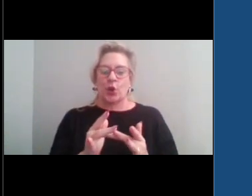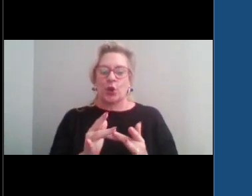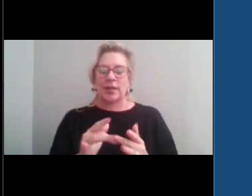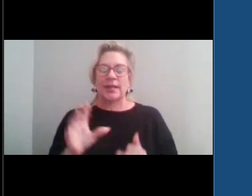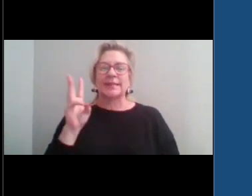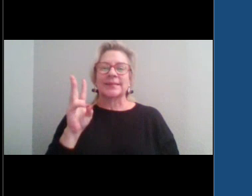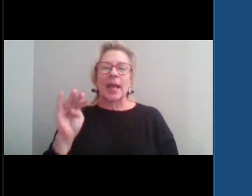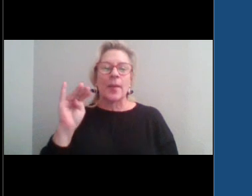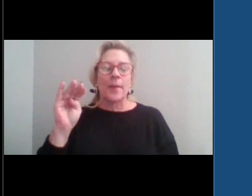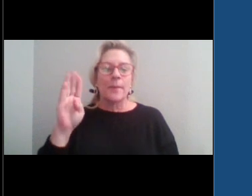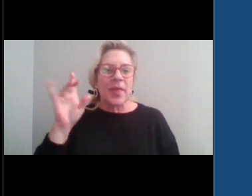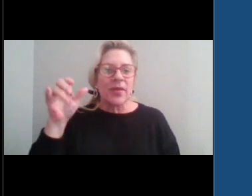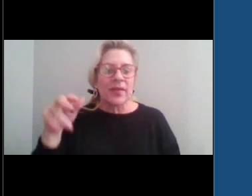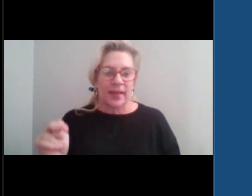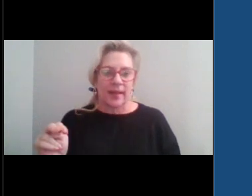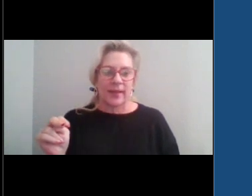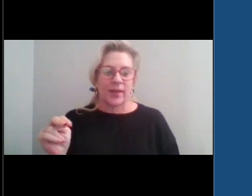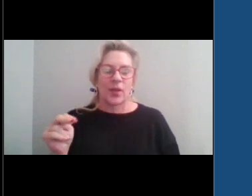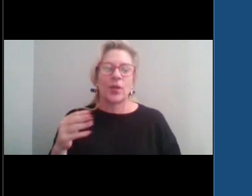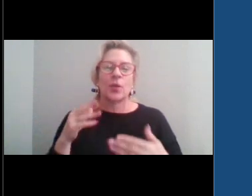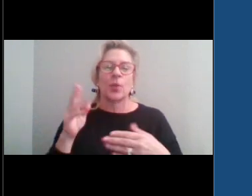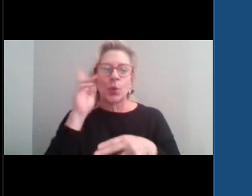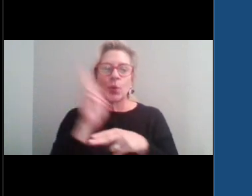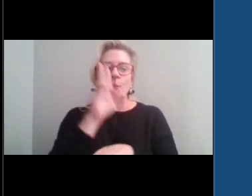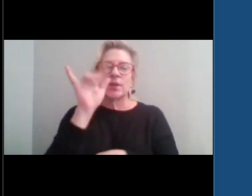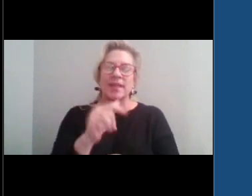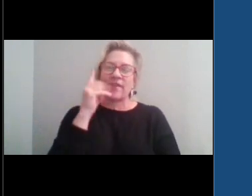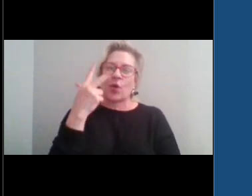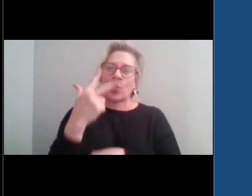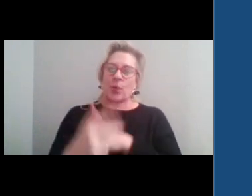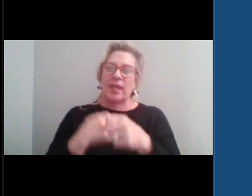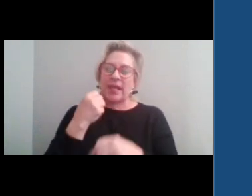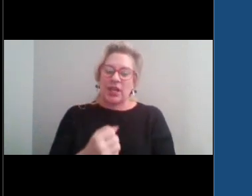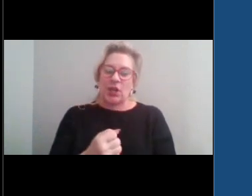been set aside over 3 years specifically for broadband in our state.